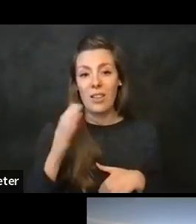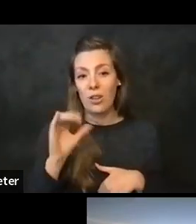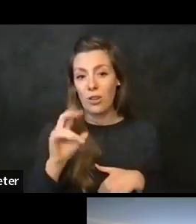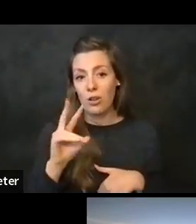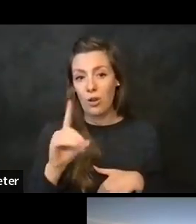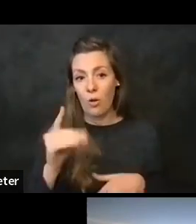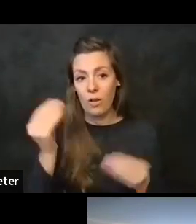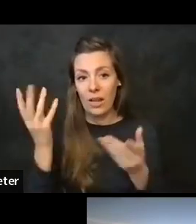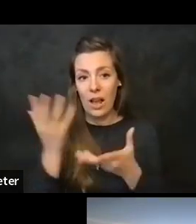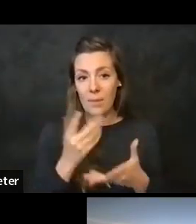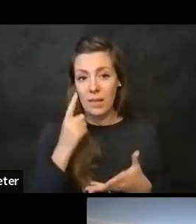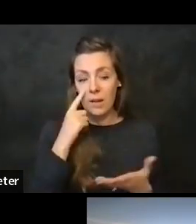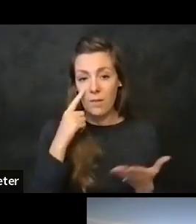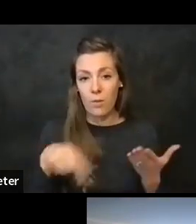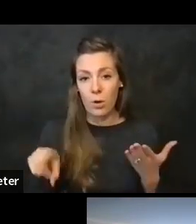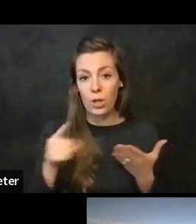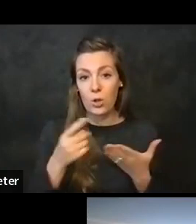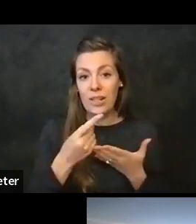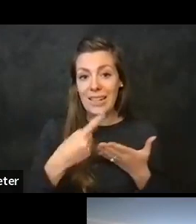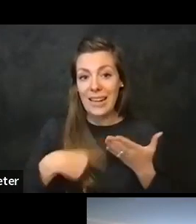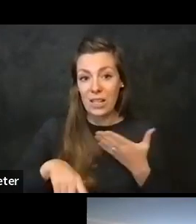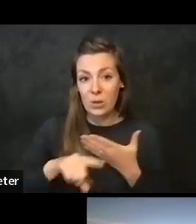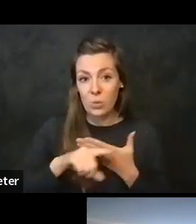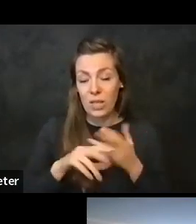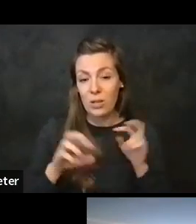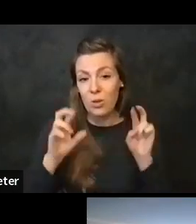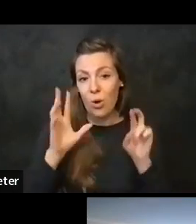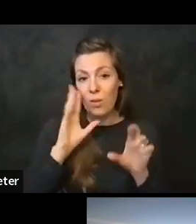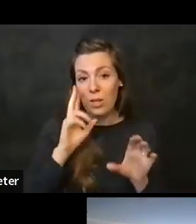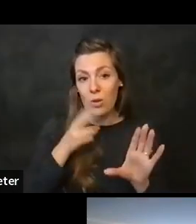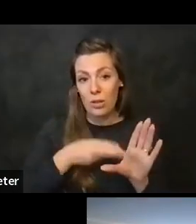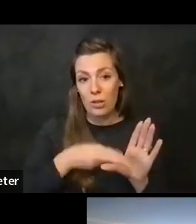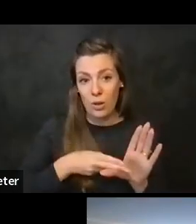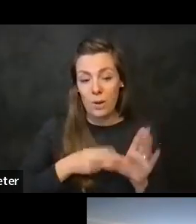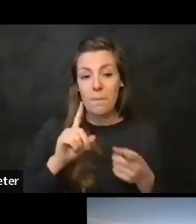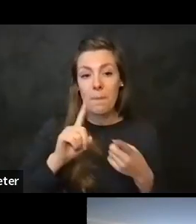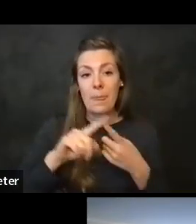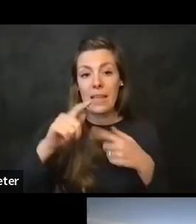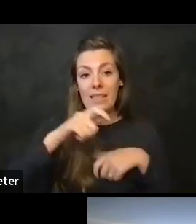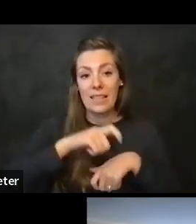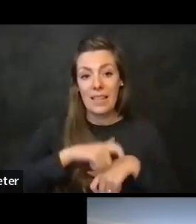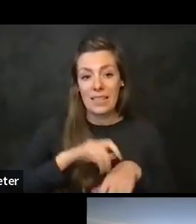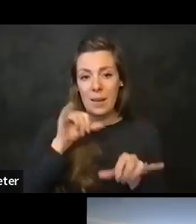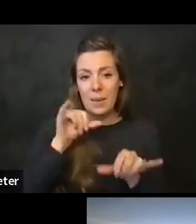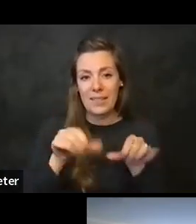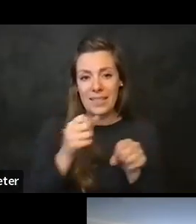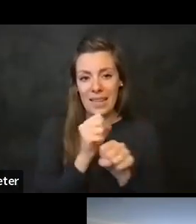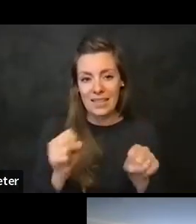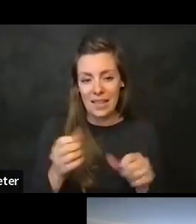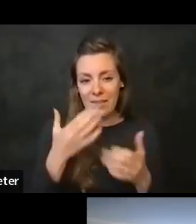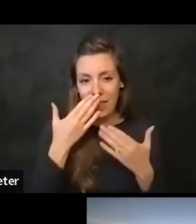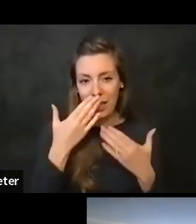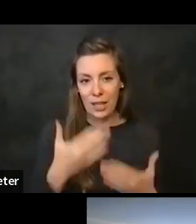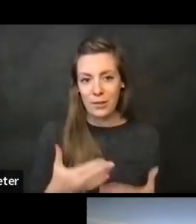community update for you next week. So we hope you'll join us. Until then, stay safe, everybody.